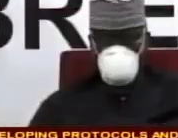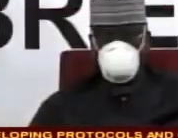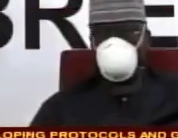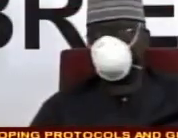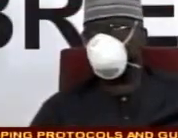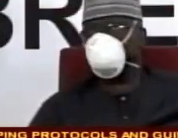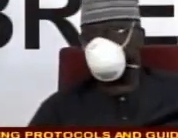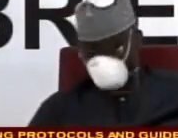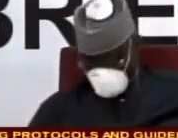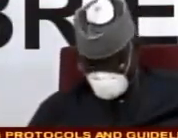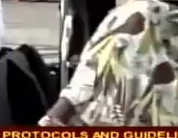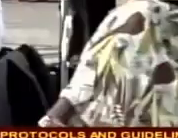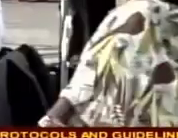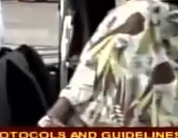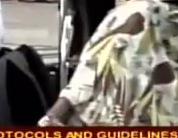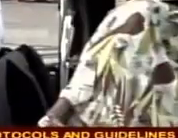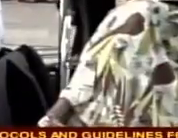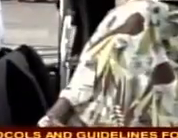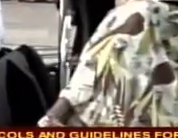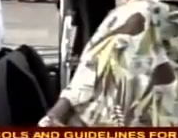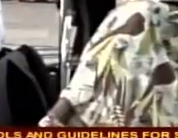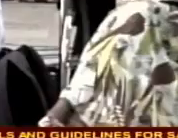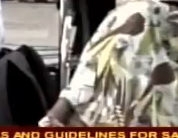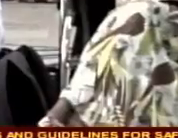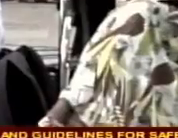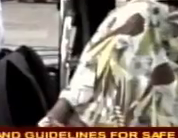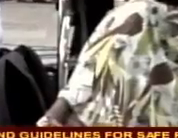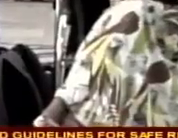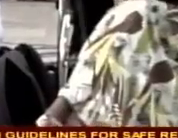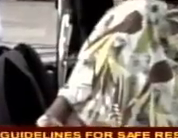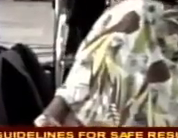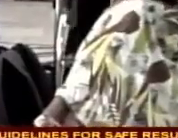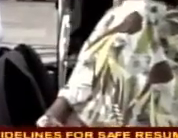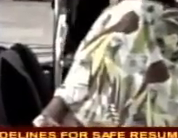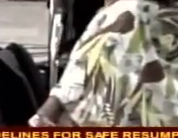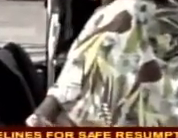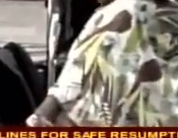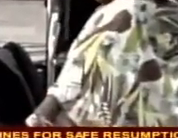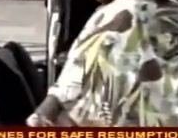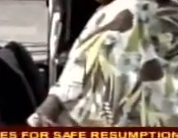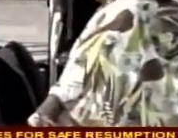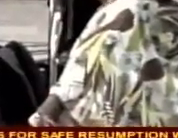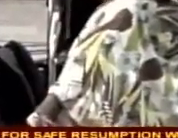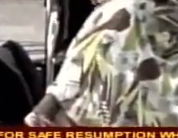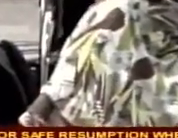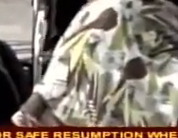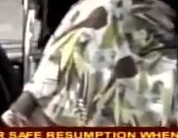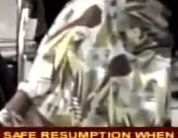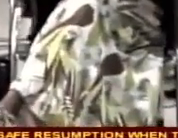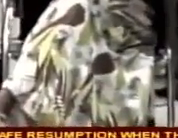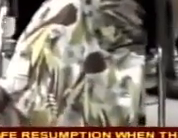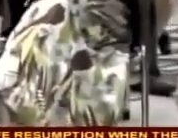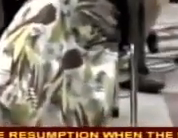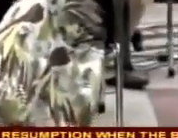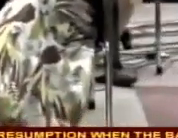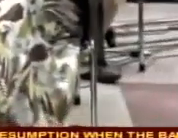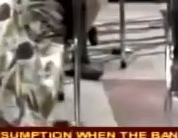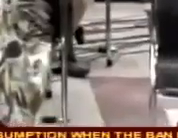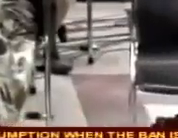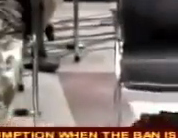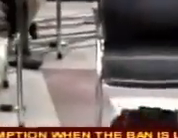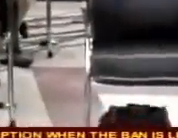Thank you. That closes the updates from the ministers. We are now ready to take your questions. Are we